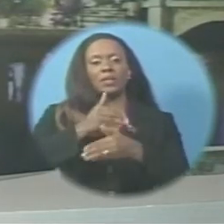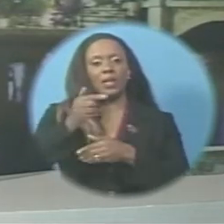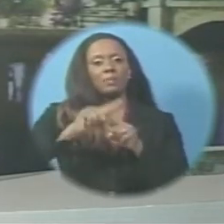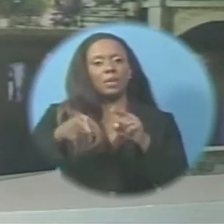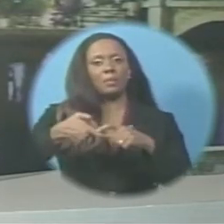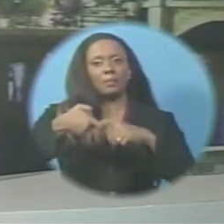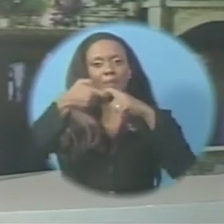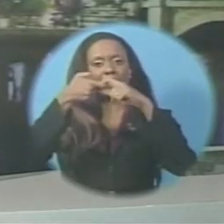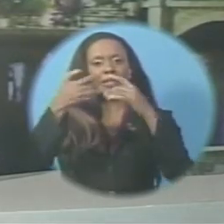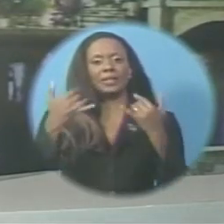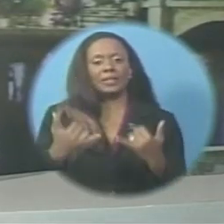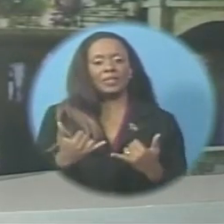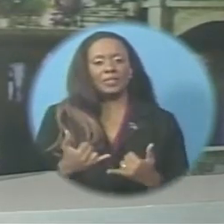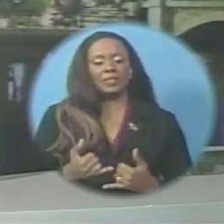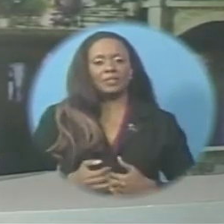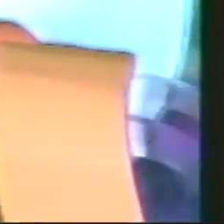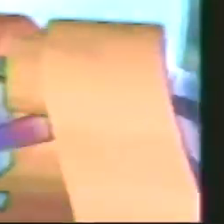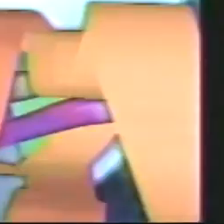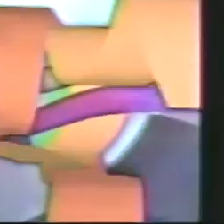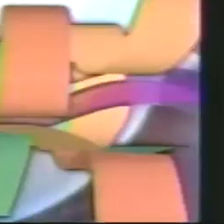this break, so stay with us.